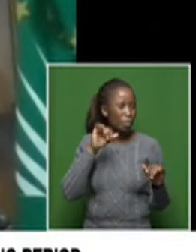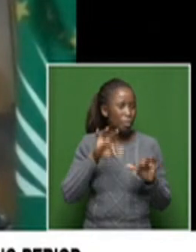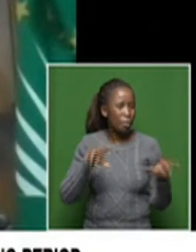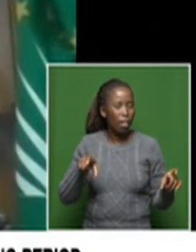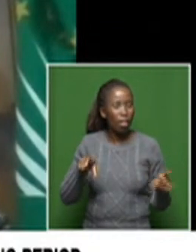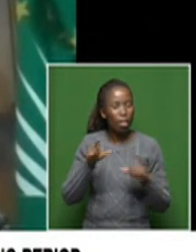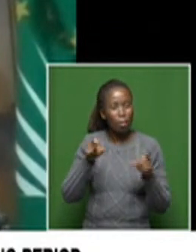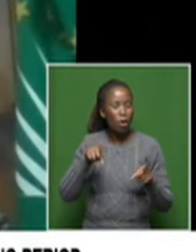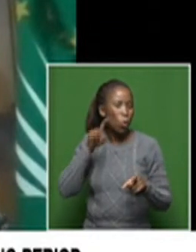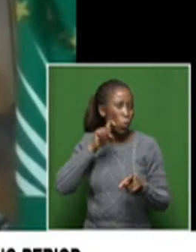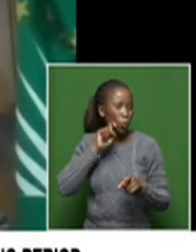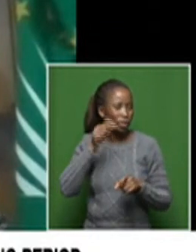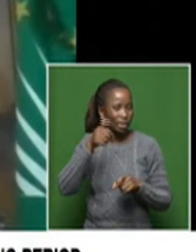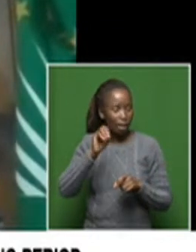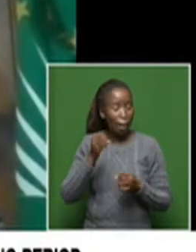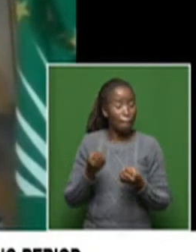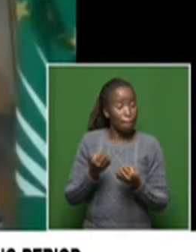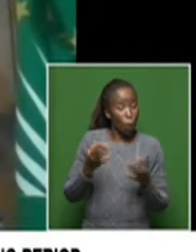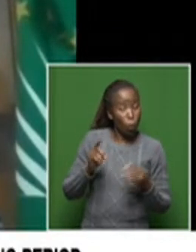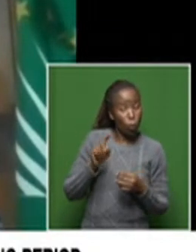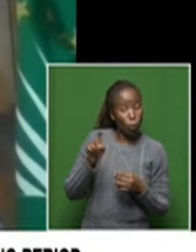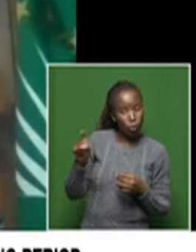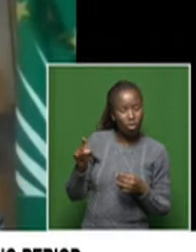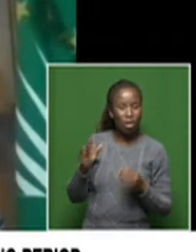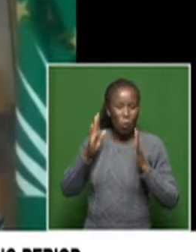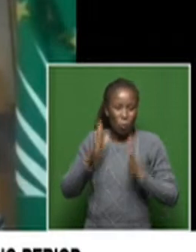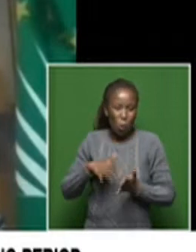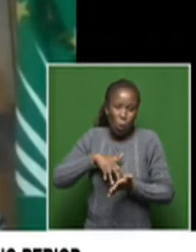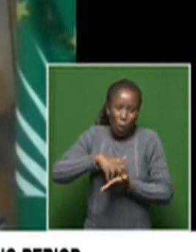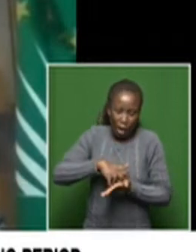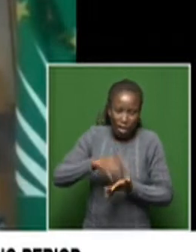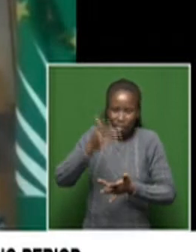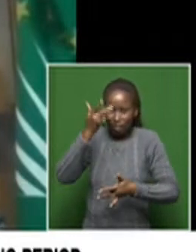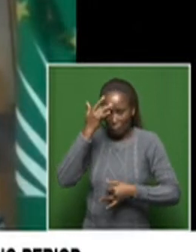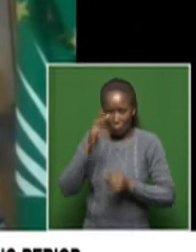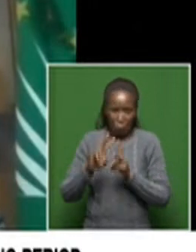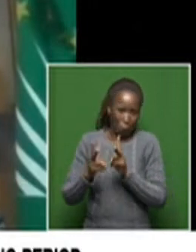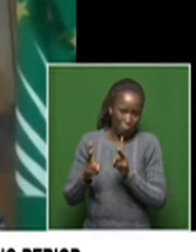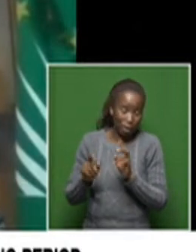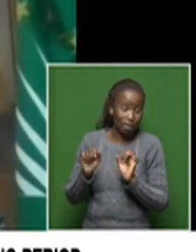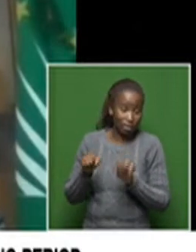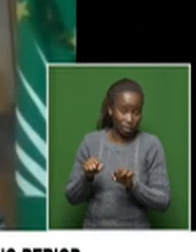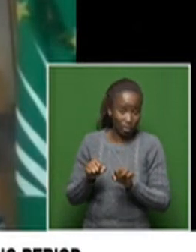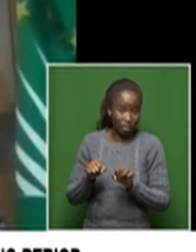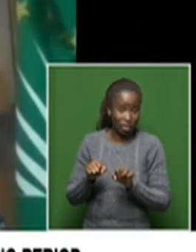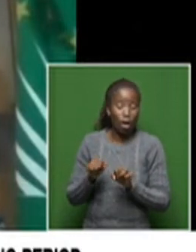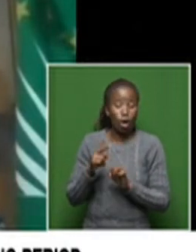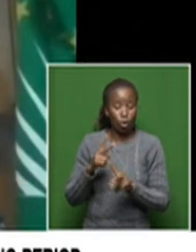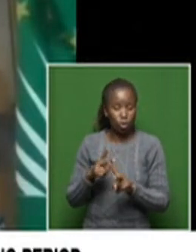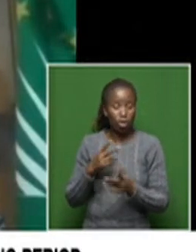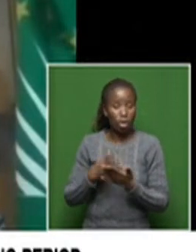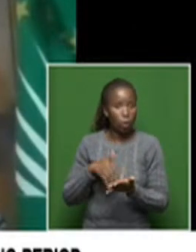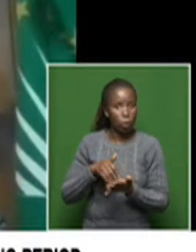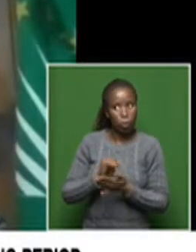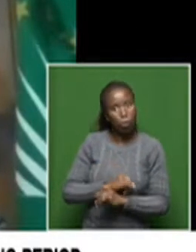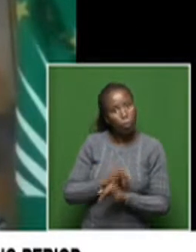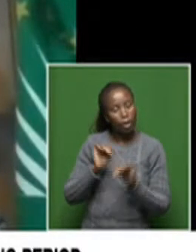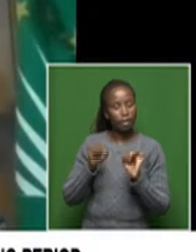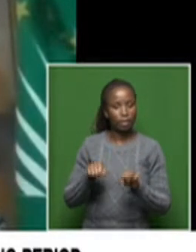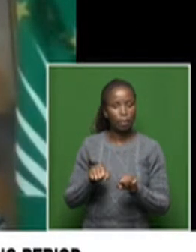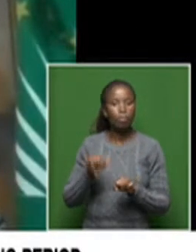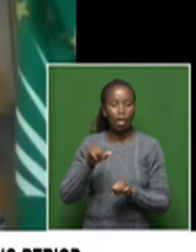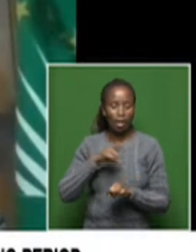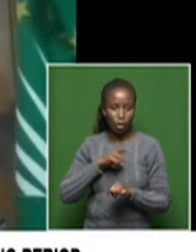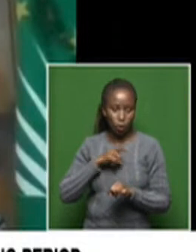population, majority of them would have comorbidities and therefore becomes are vulnerable more. And that's why it